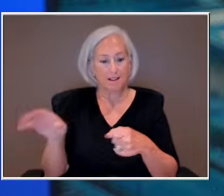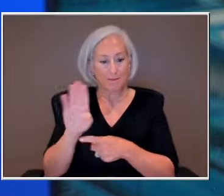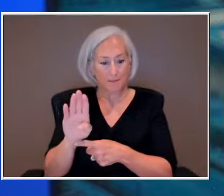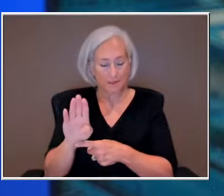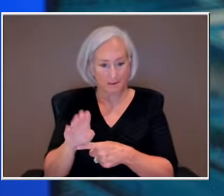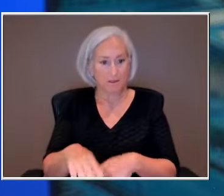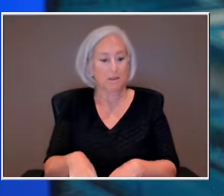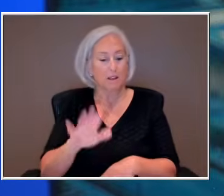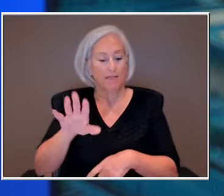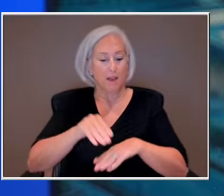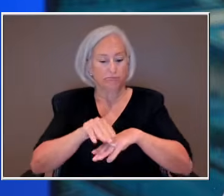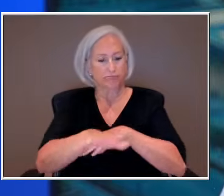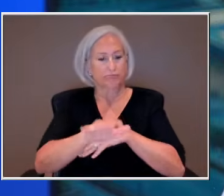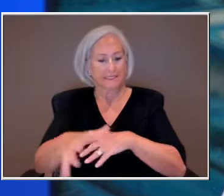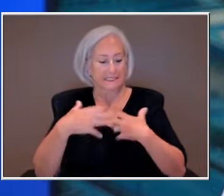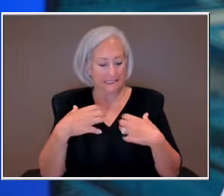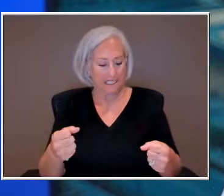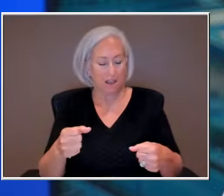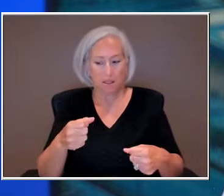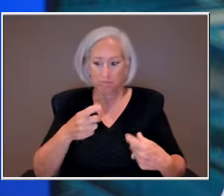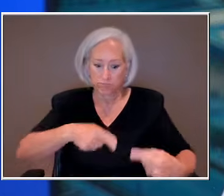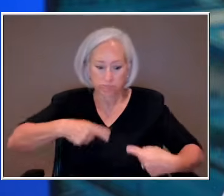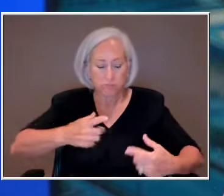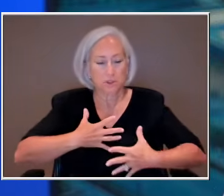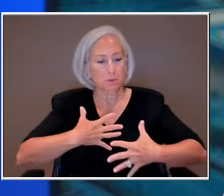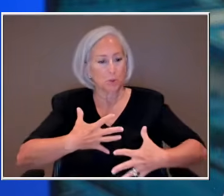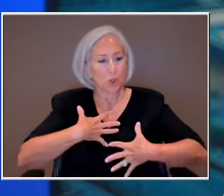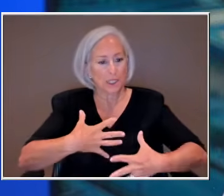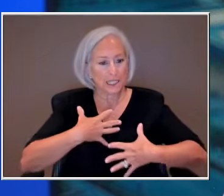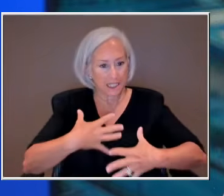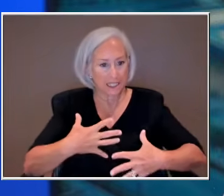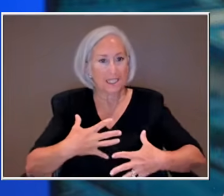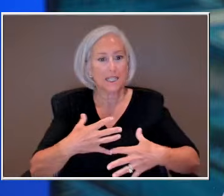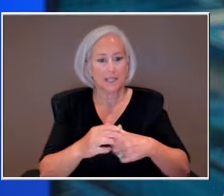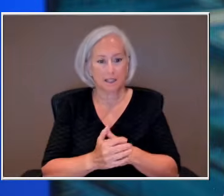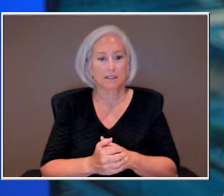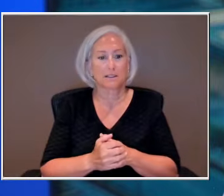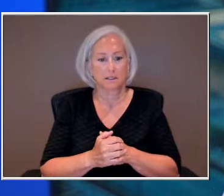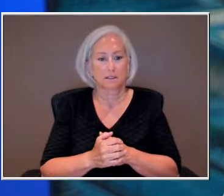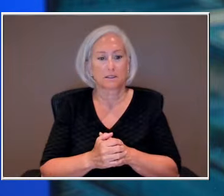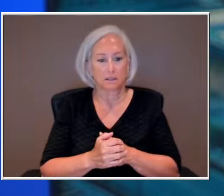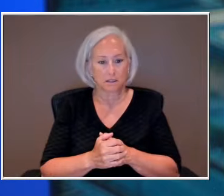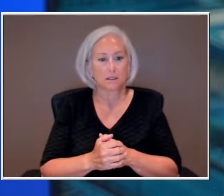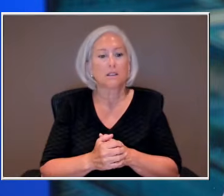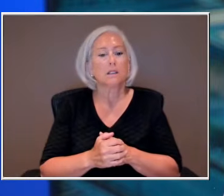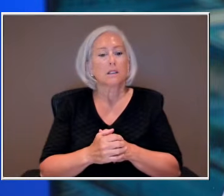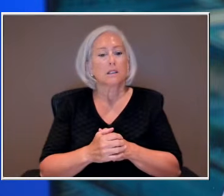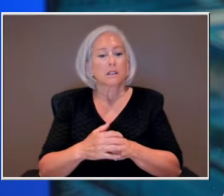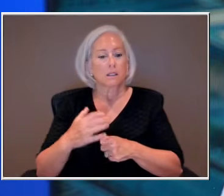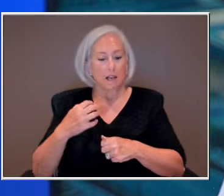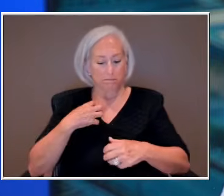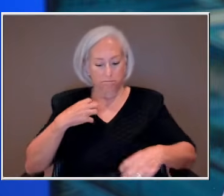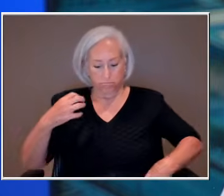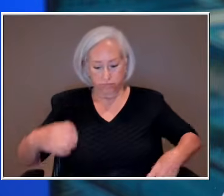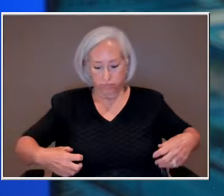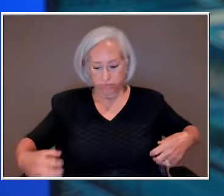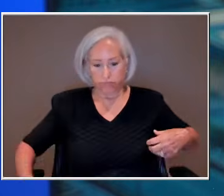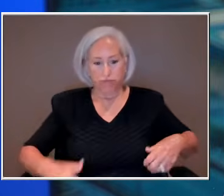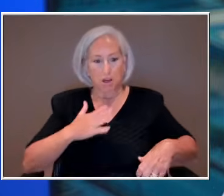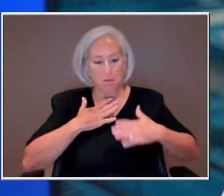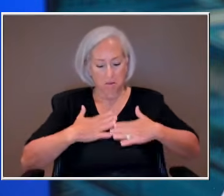affecting his health, like he couldn't breathe. It was, like nodules on his body as well as in his